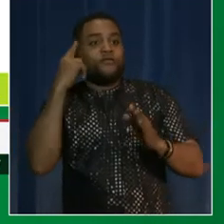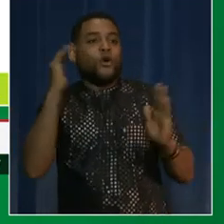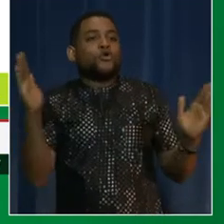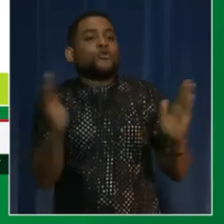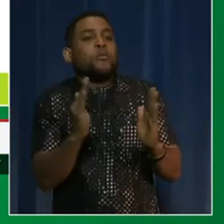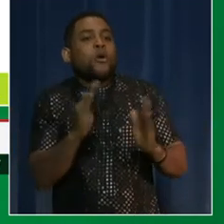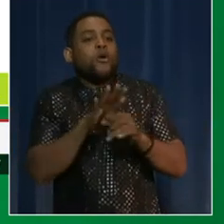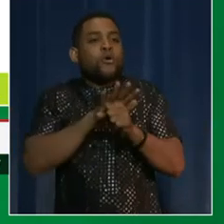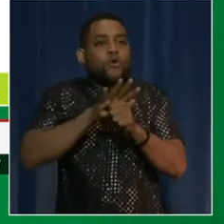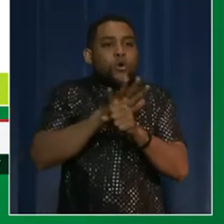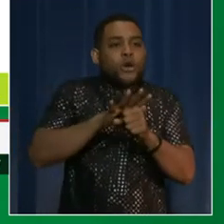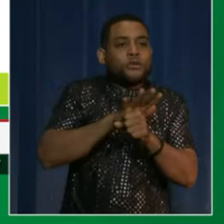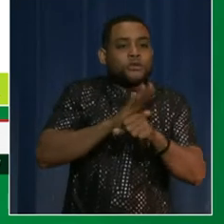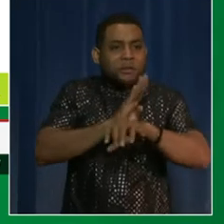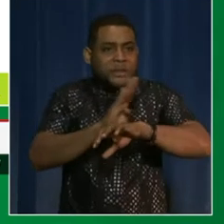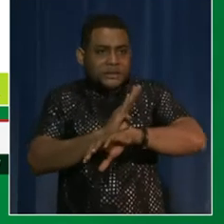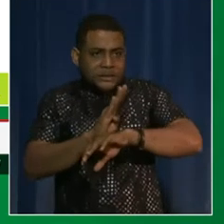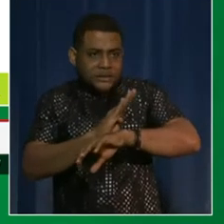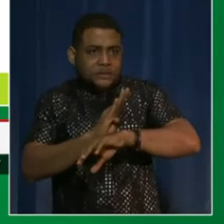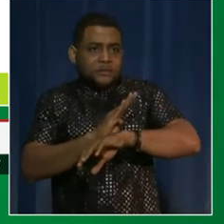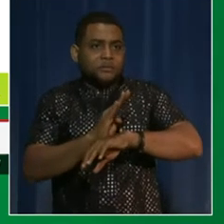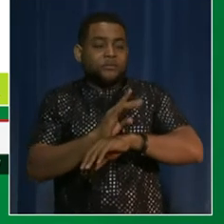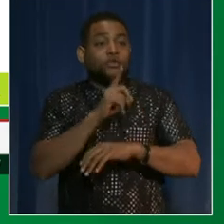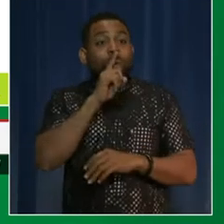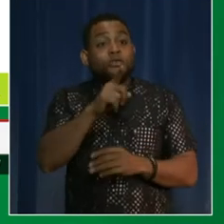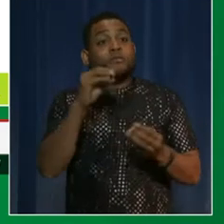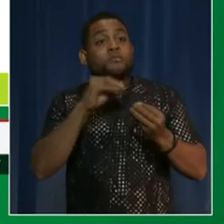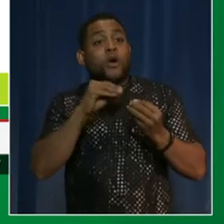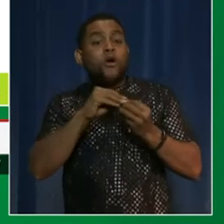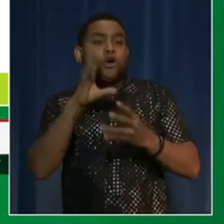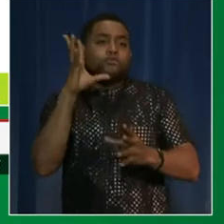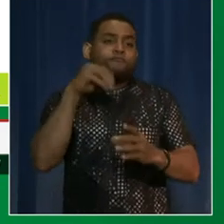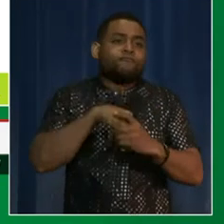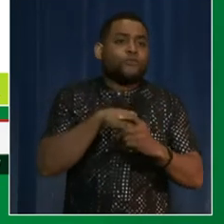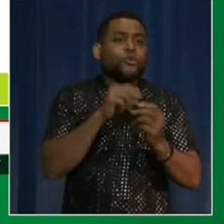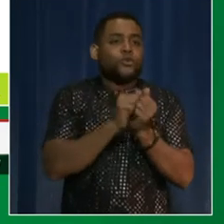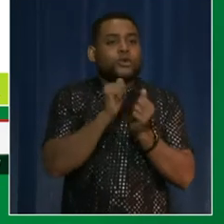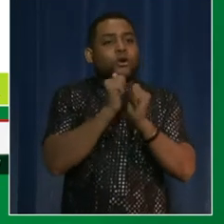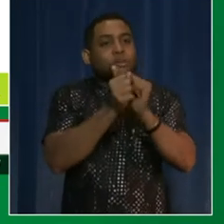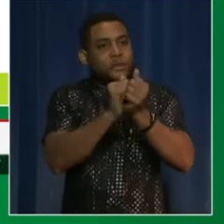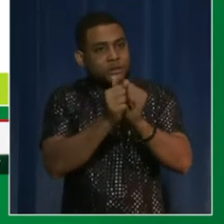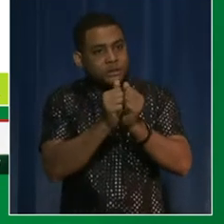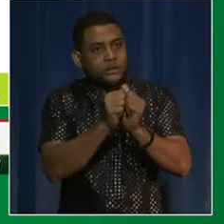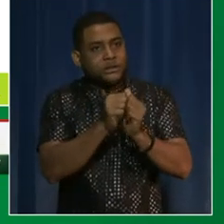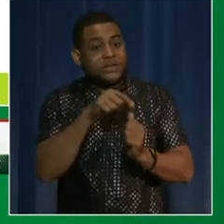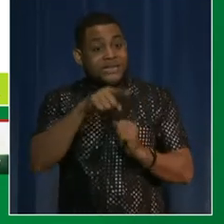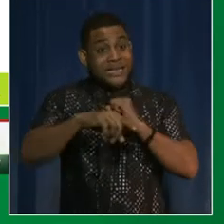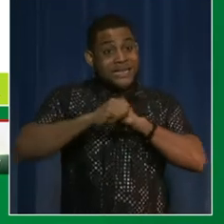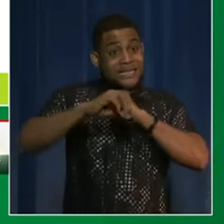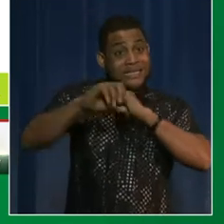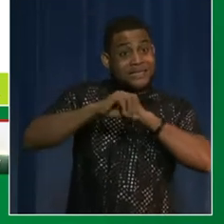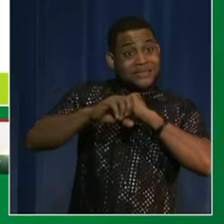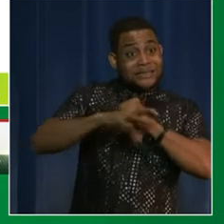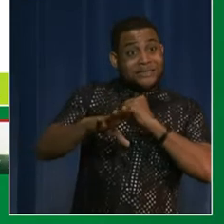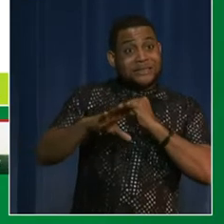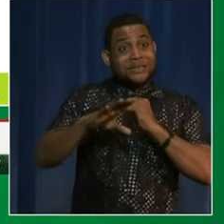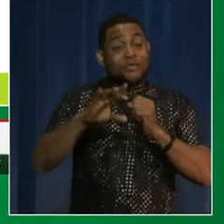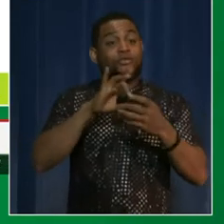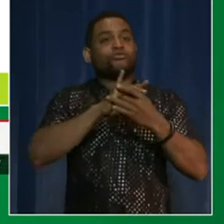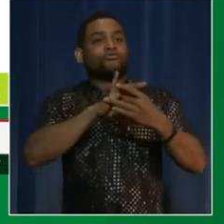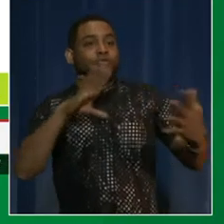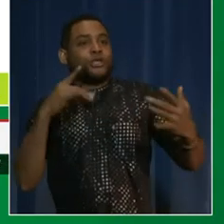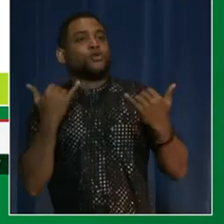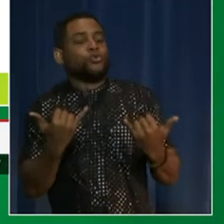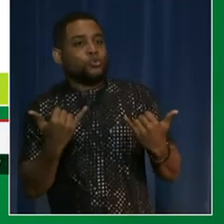equity and inclusion prioritization in the competition. These solicitations will be released today. So the first of which